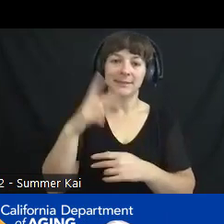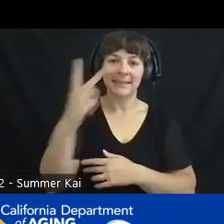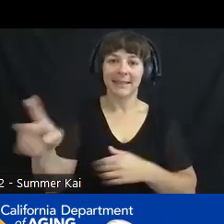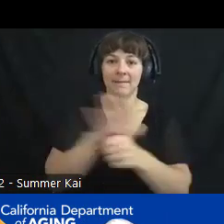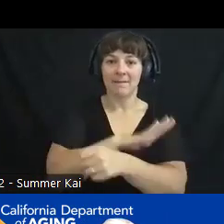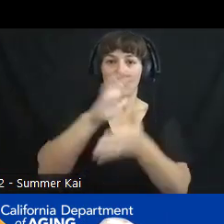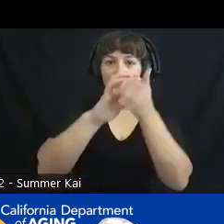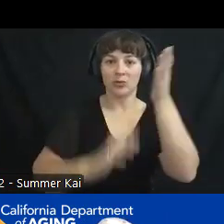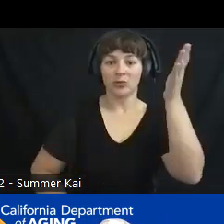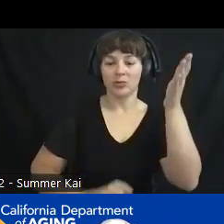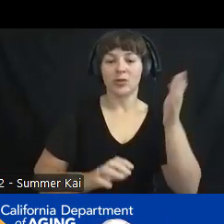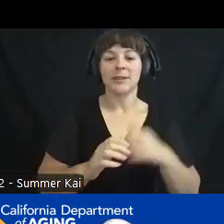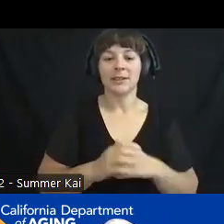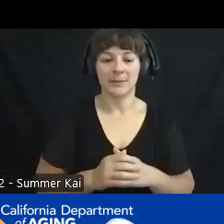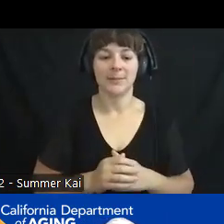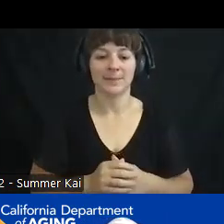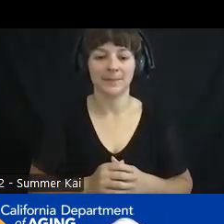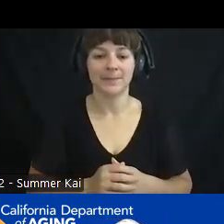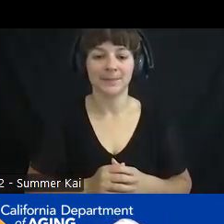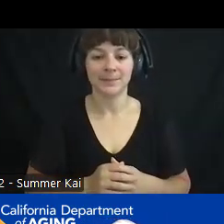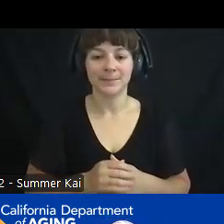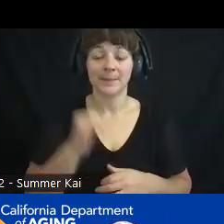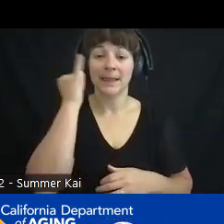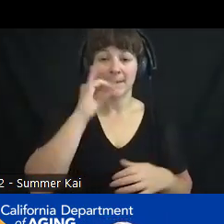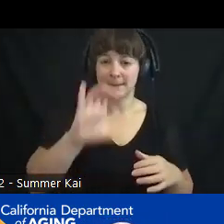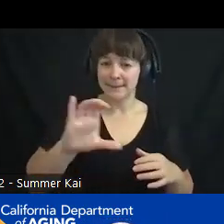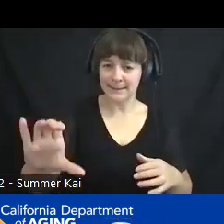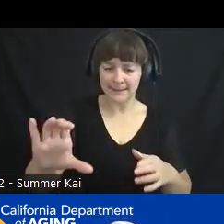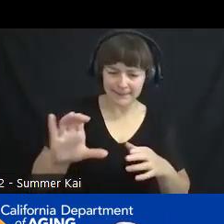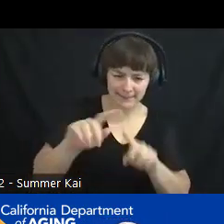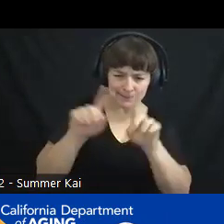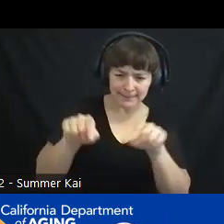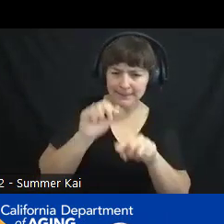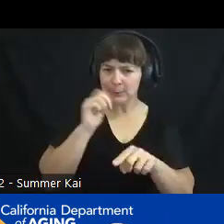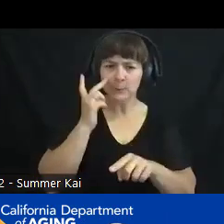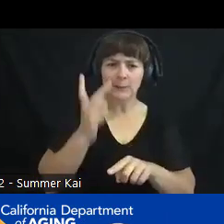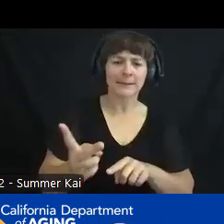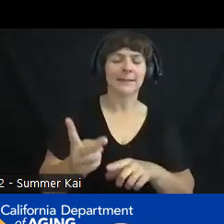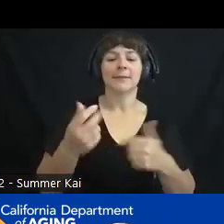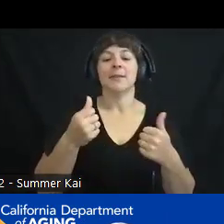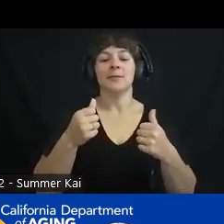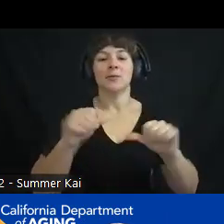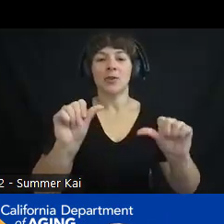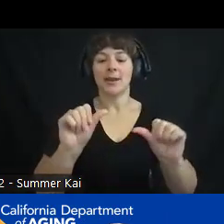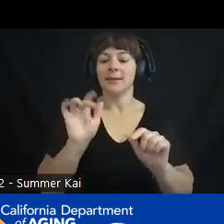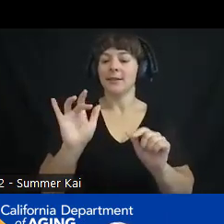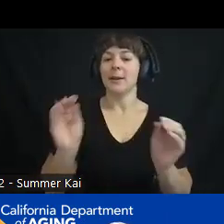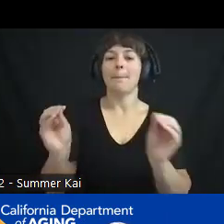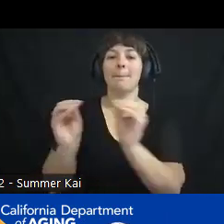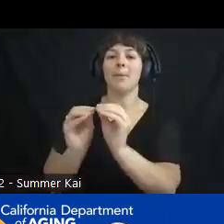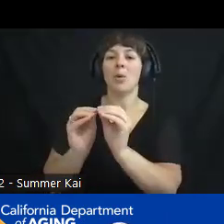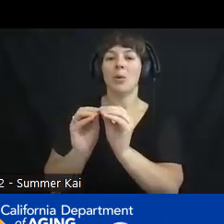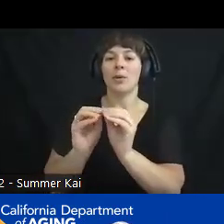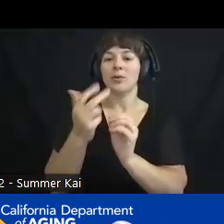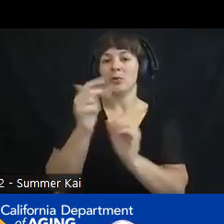to review previous caption text. If the CC icon doesn't appear on your toolbar, try that More selection. It's 3